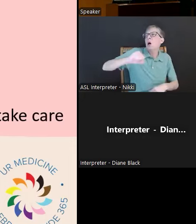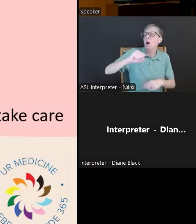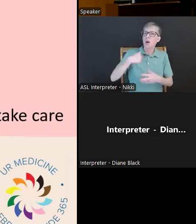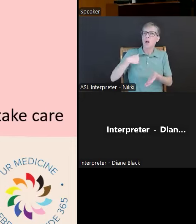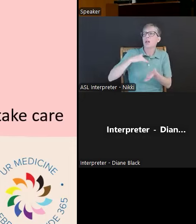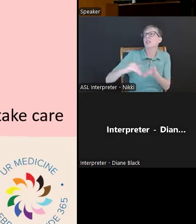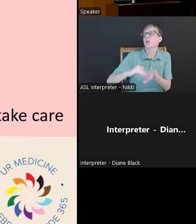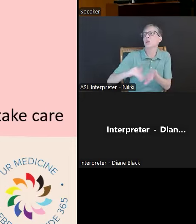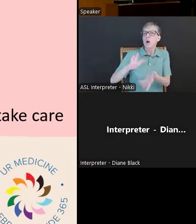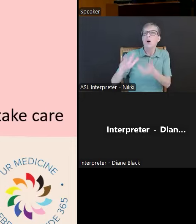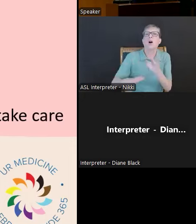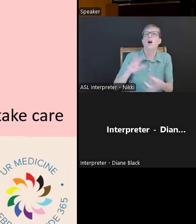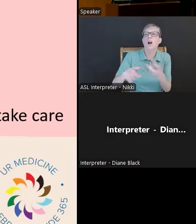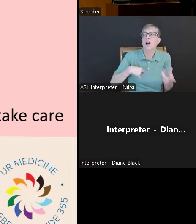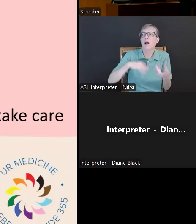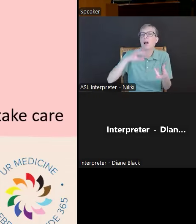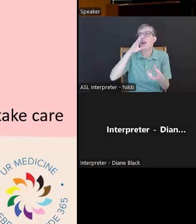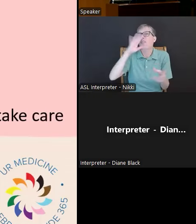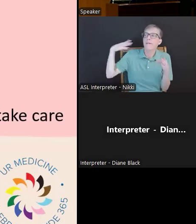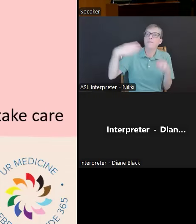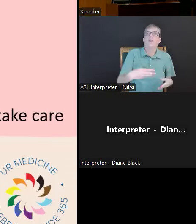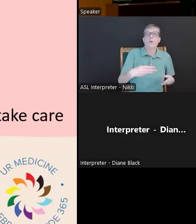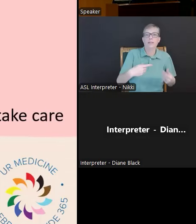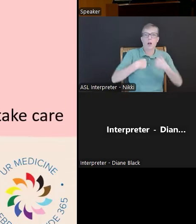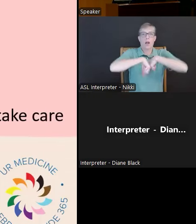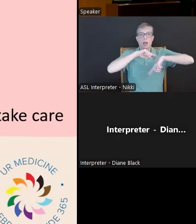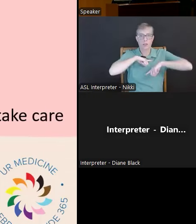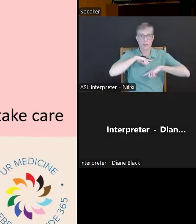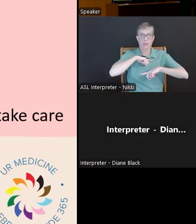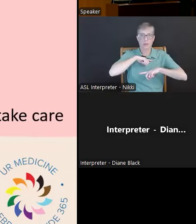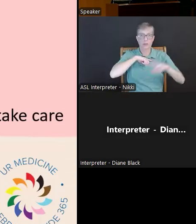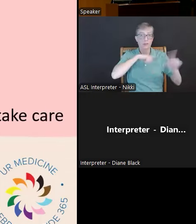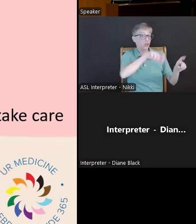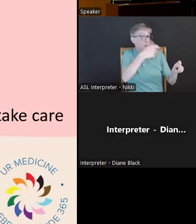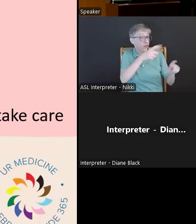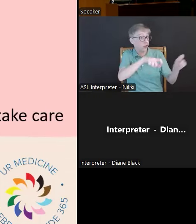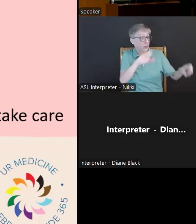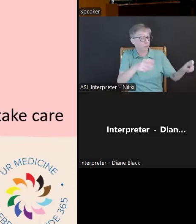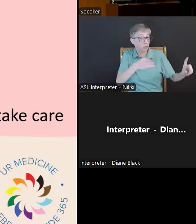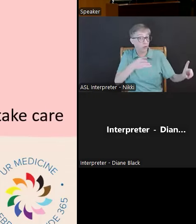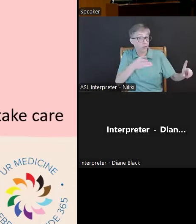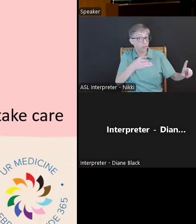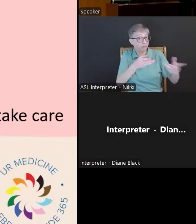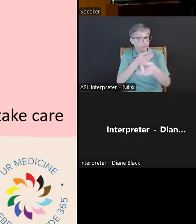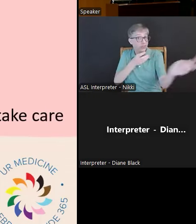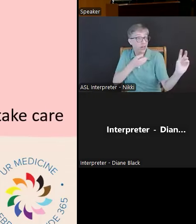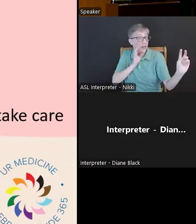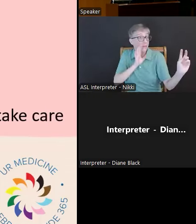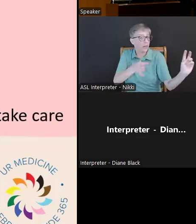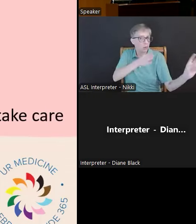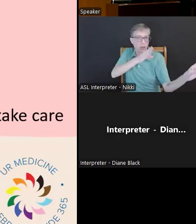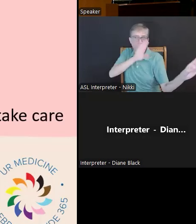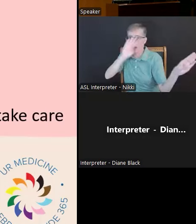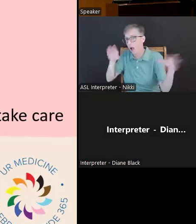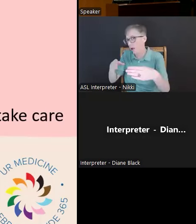drawing attention to it. So if there's other people present, they're gonna tune into that conversation. And we're putting attention